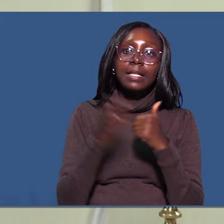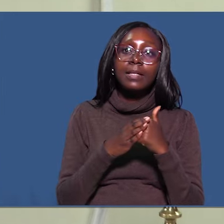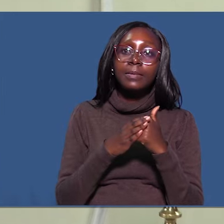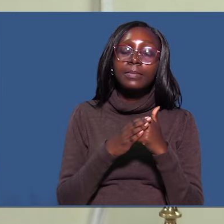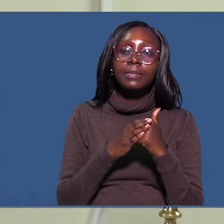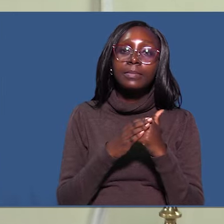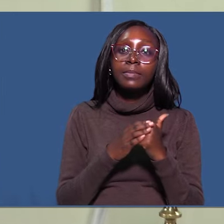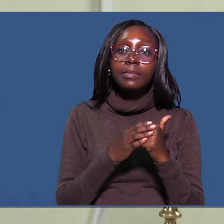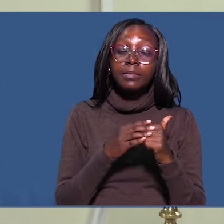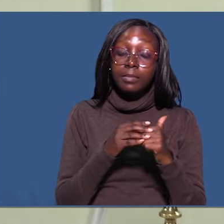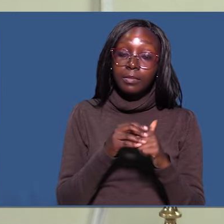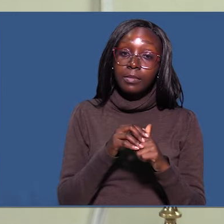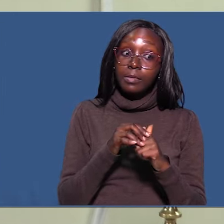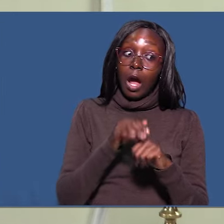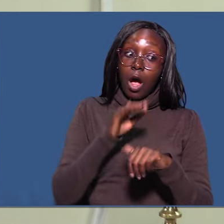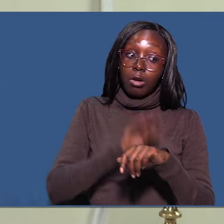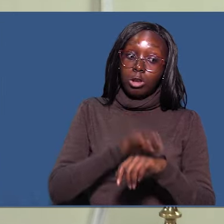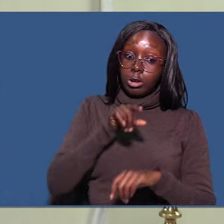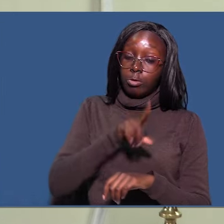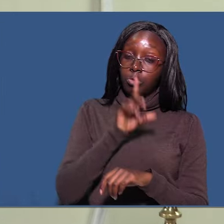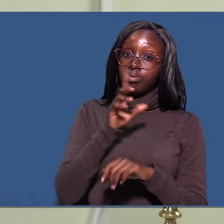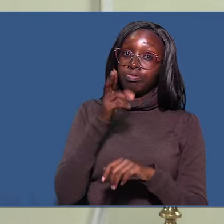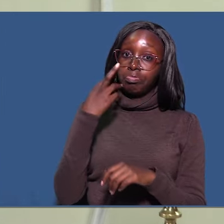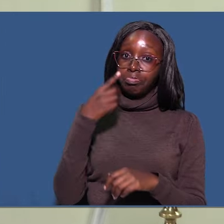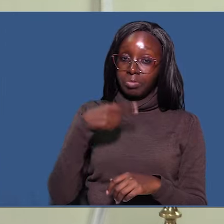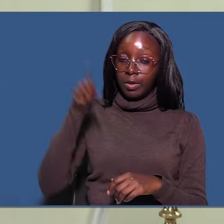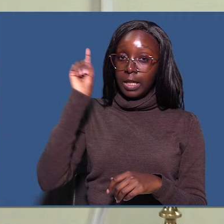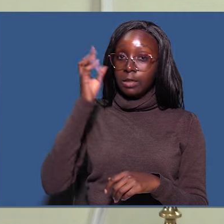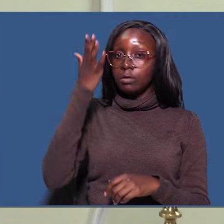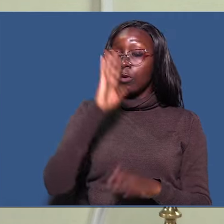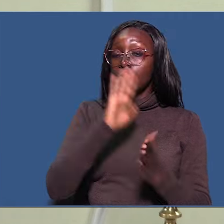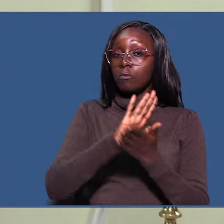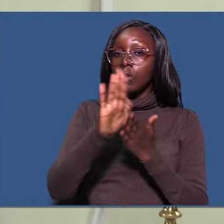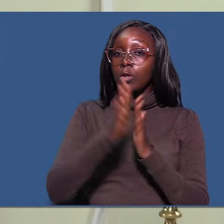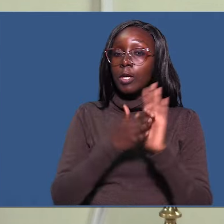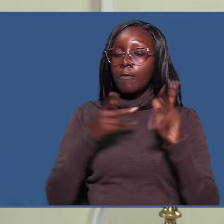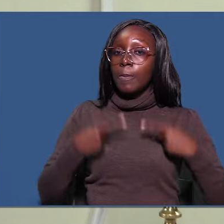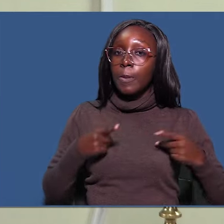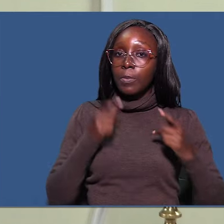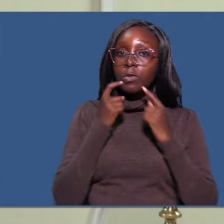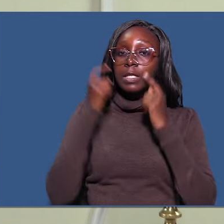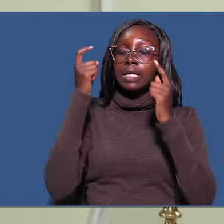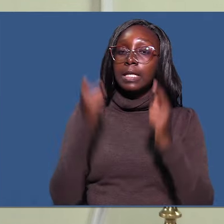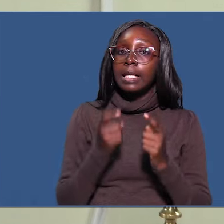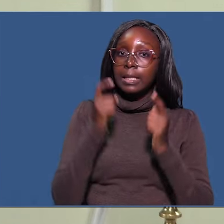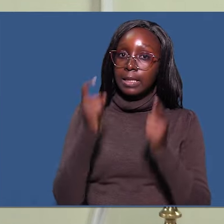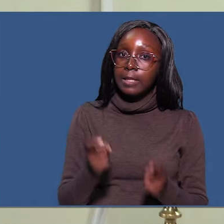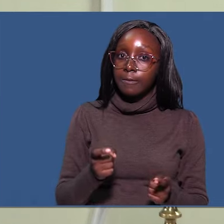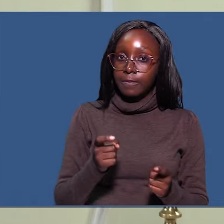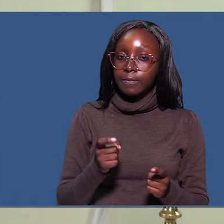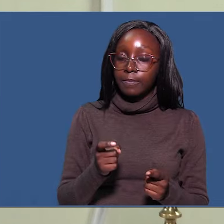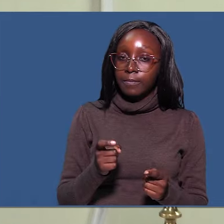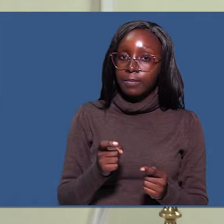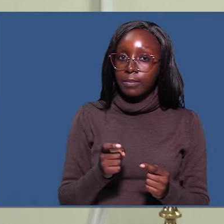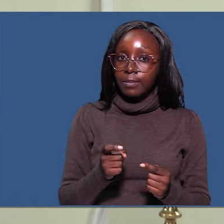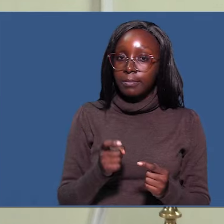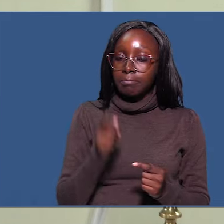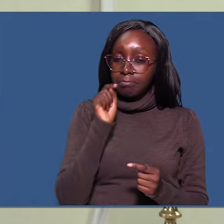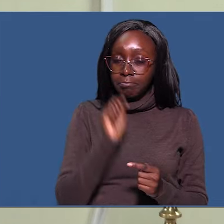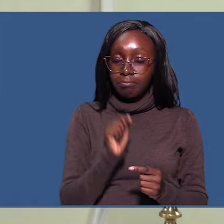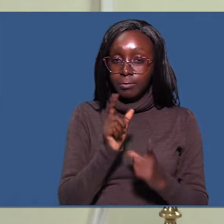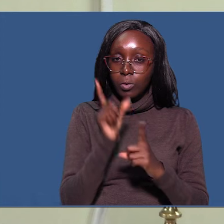On his own merit, God forgave Israelites their sins and vindicated them. And this is